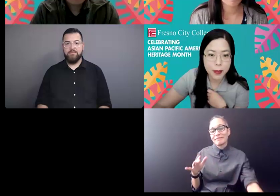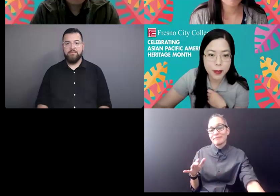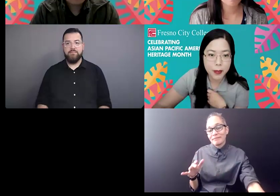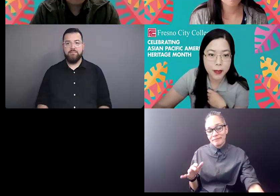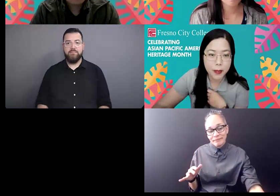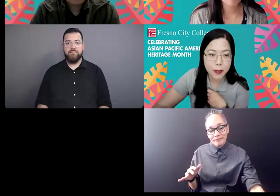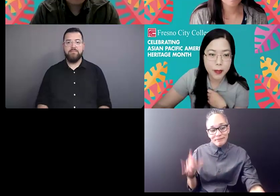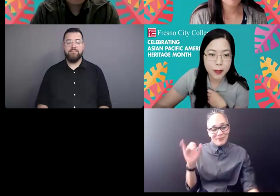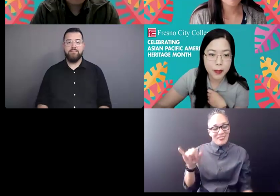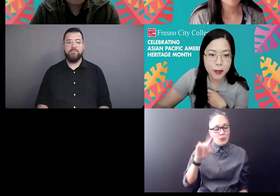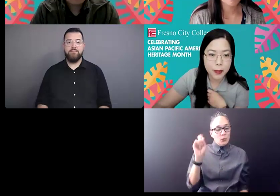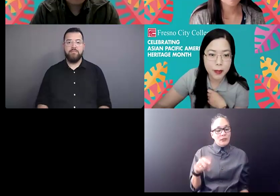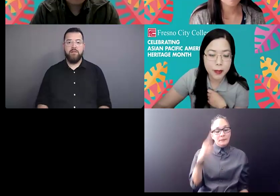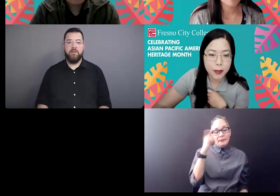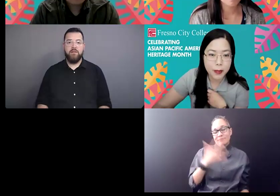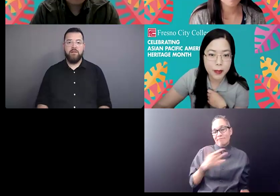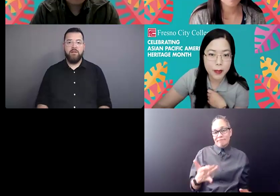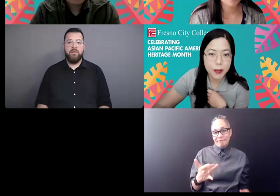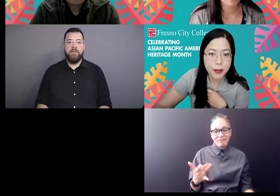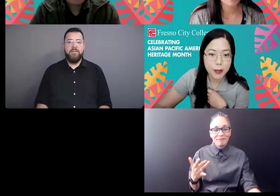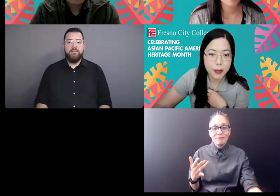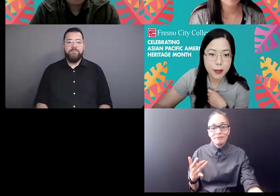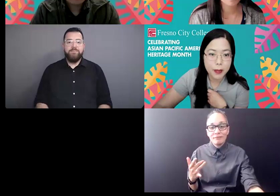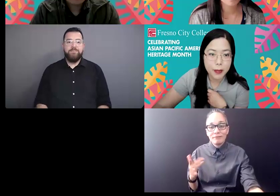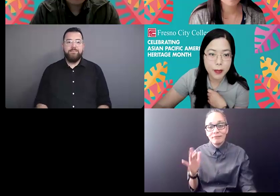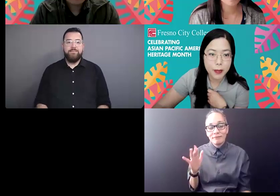I brought up that question because it's typically,